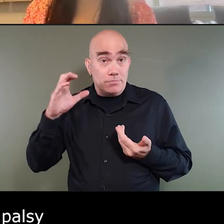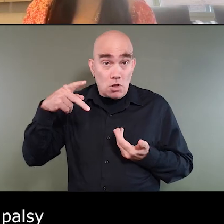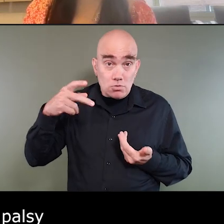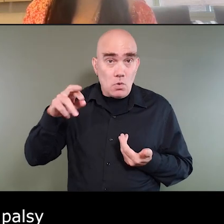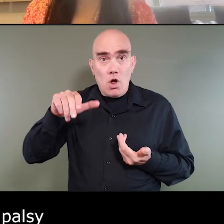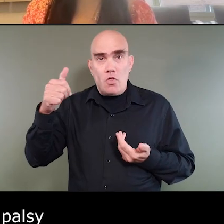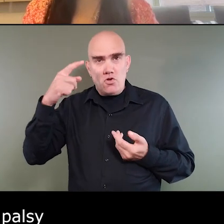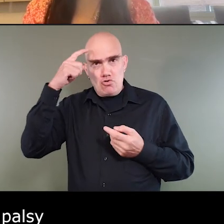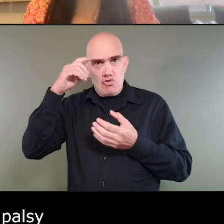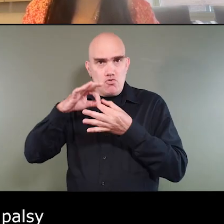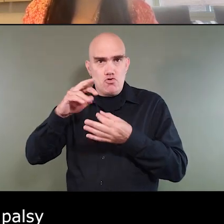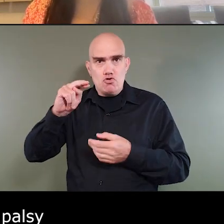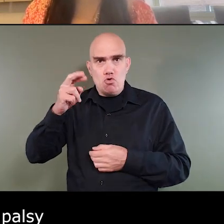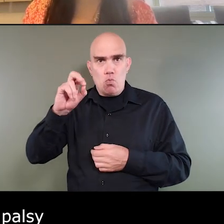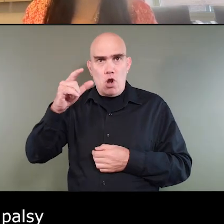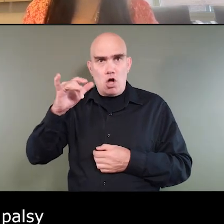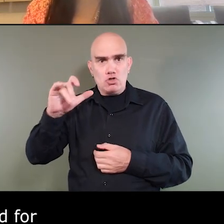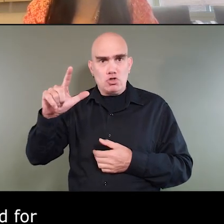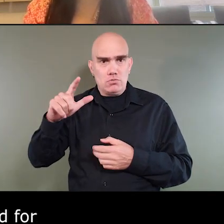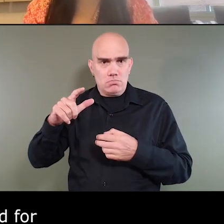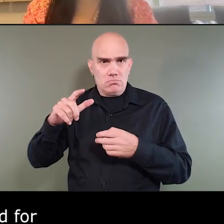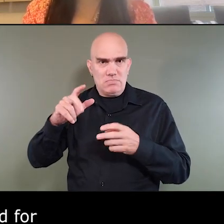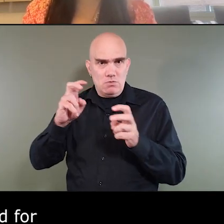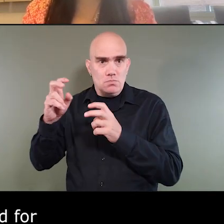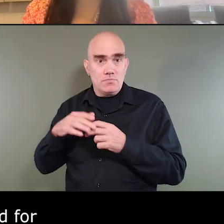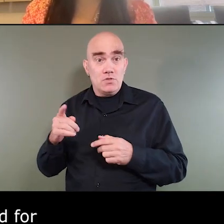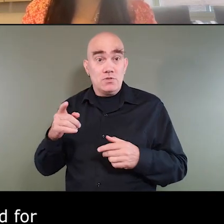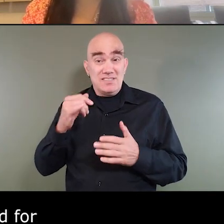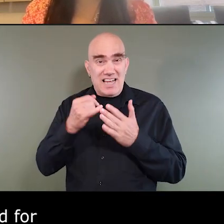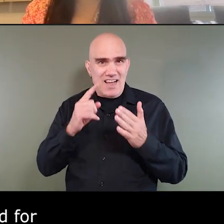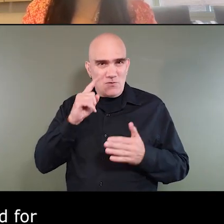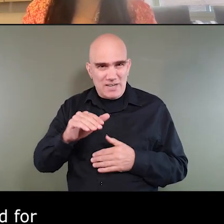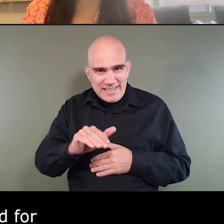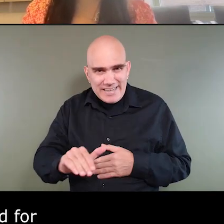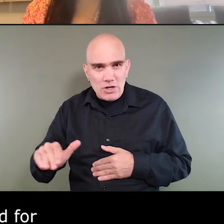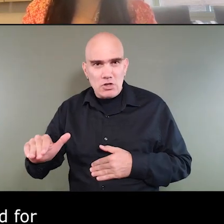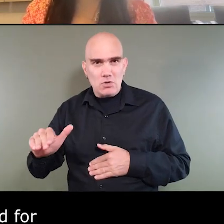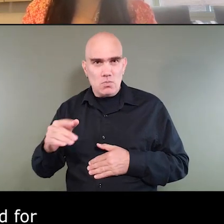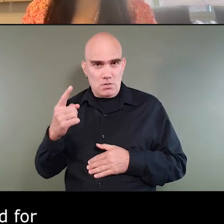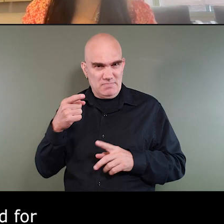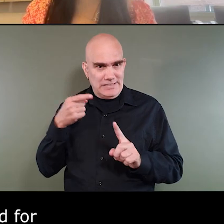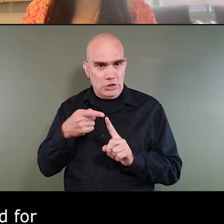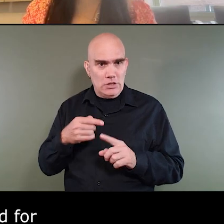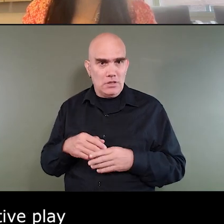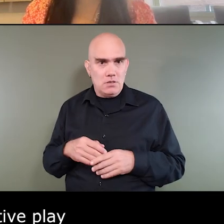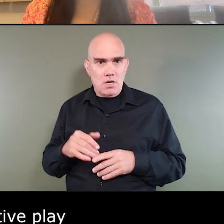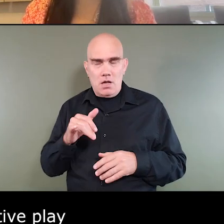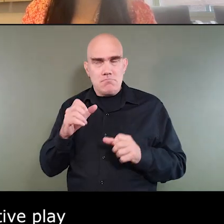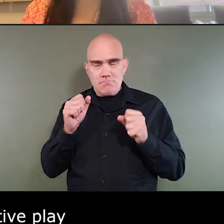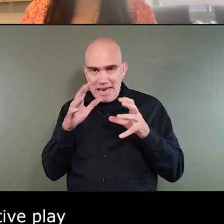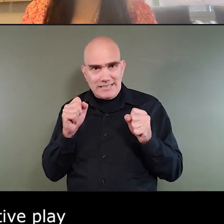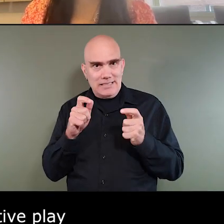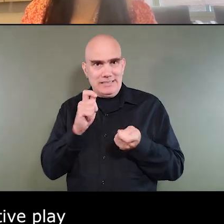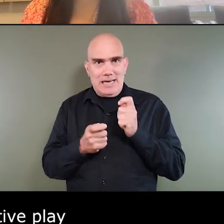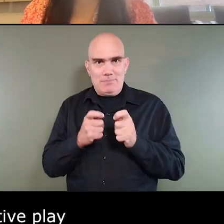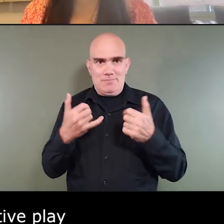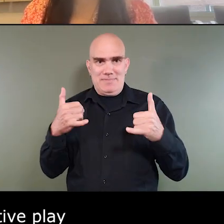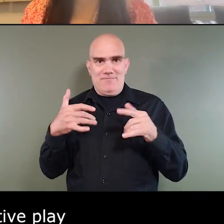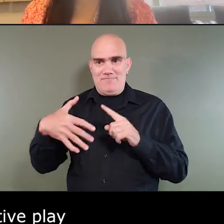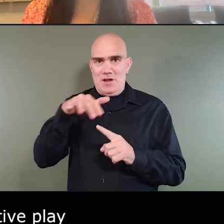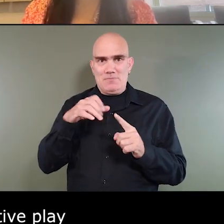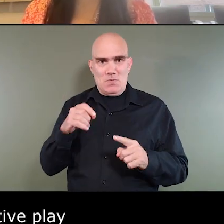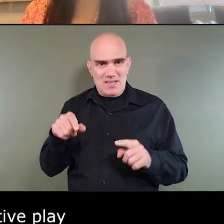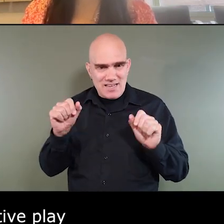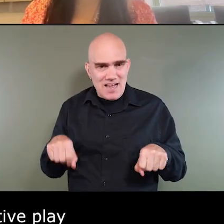cerebral palsy or other neurologic conditions. And she's designed for the little ones in particular, like an amazing adaptive